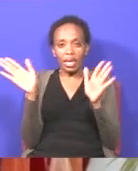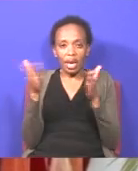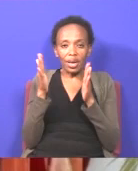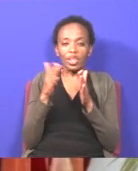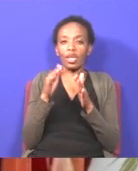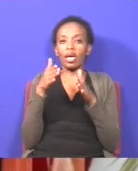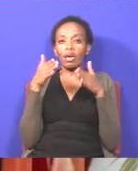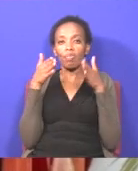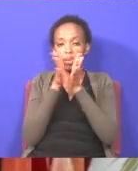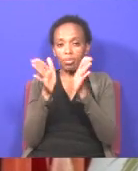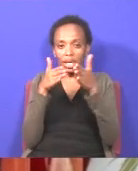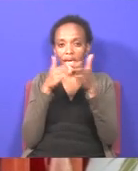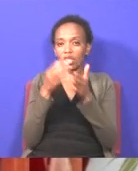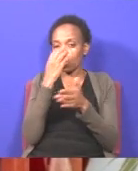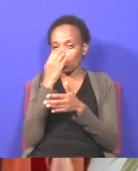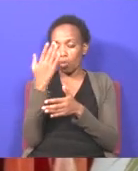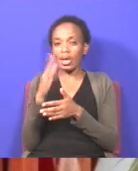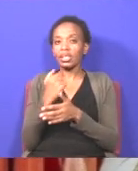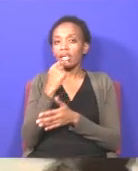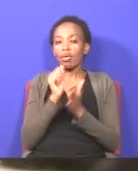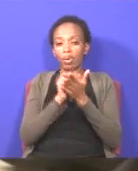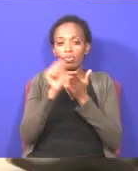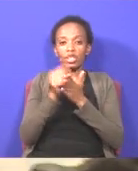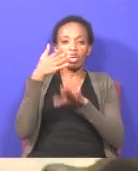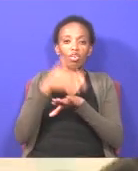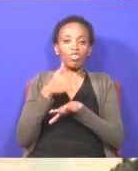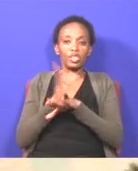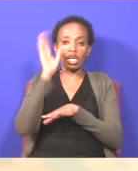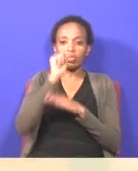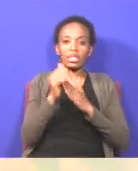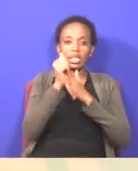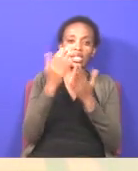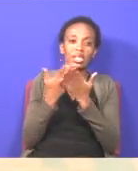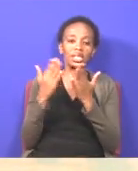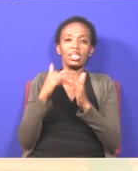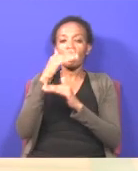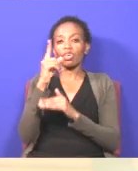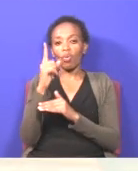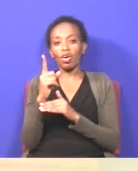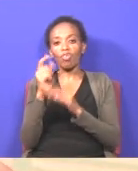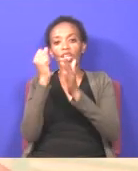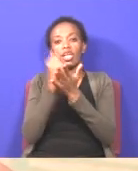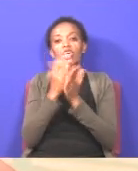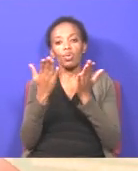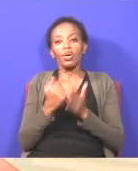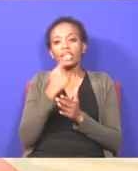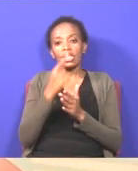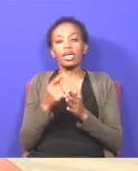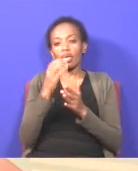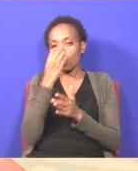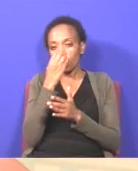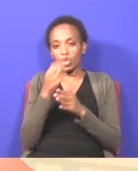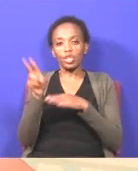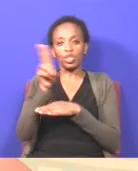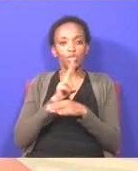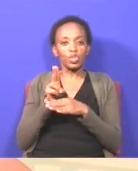against President William Ruto by allegedly publishing false and misleading articles after one of the local dailies published President Ruto's